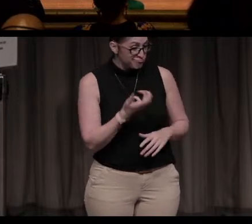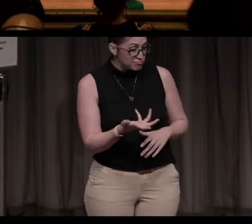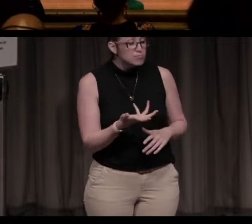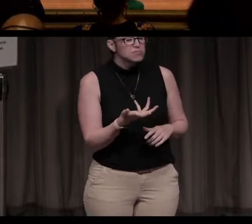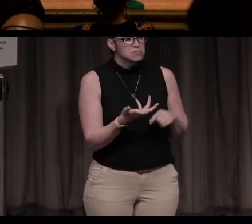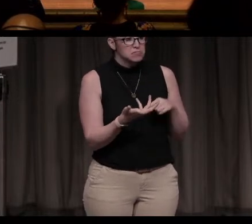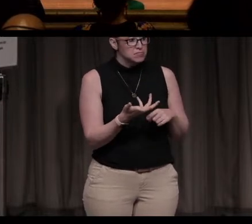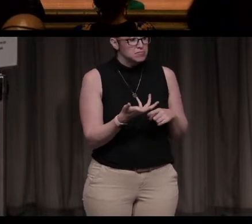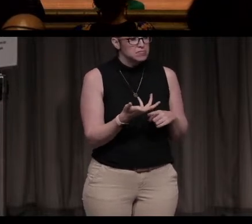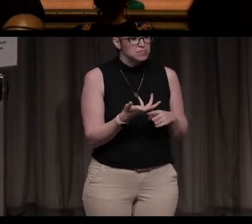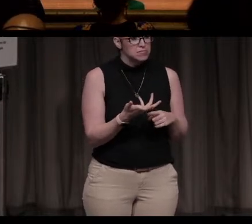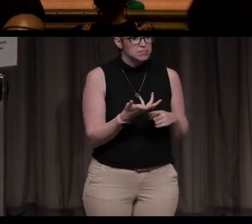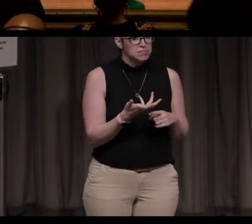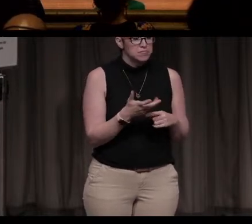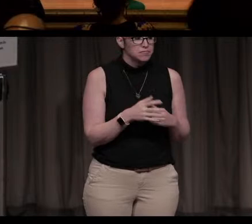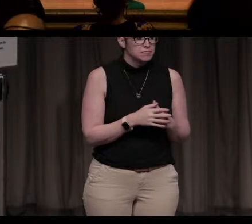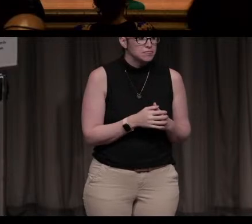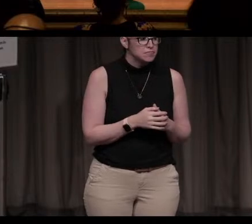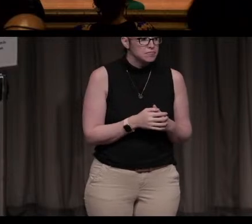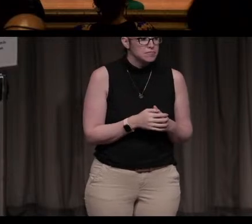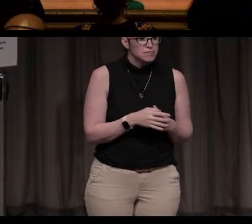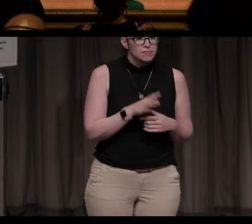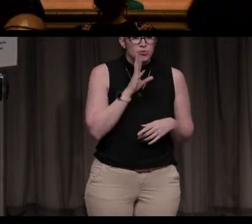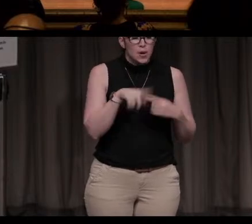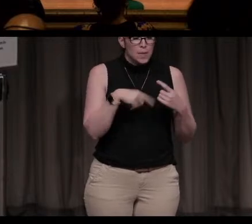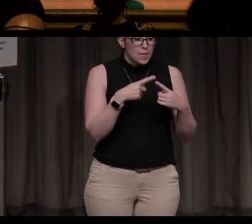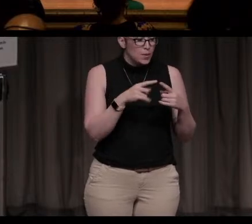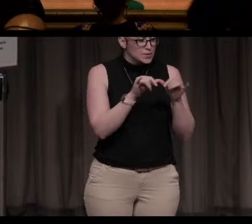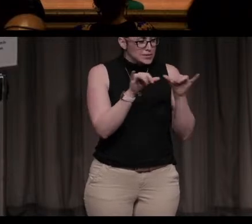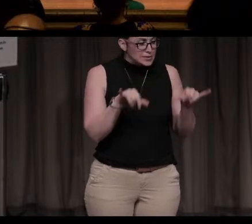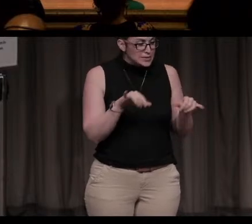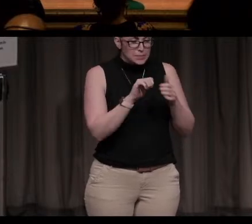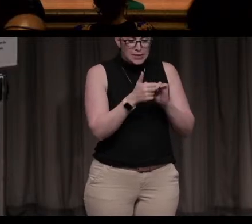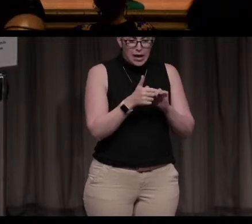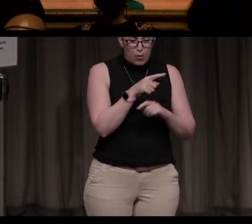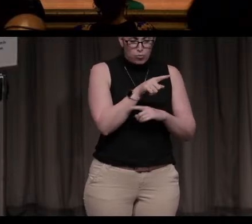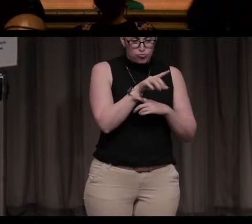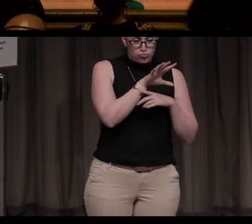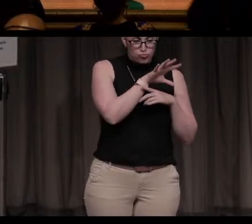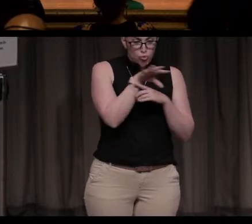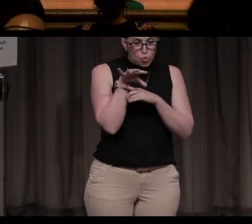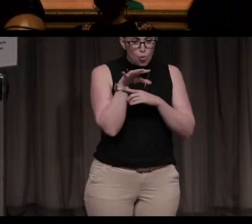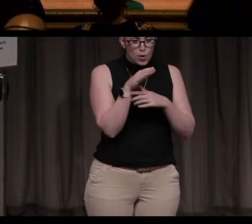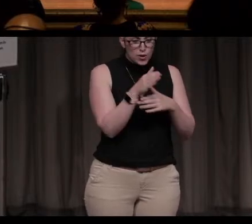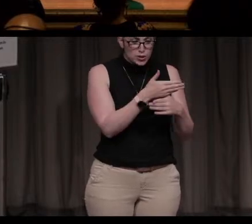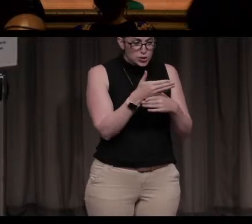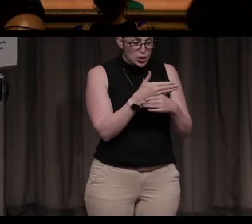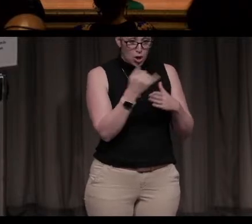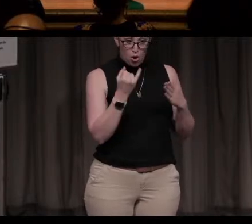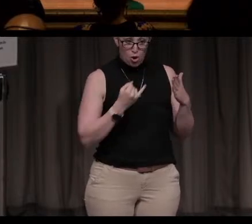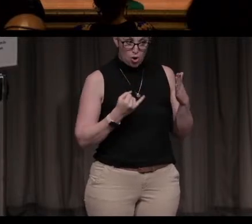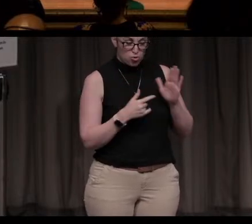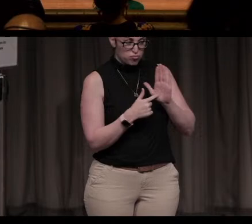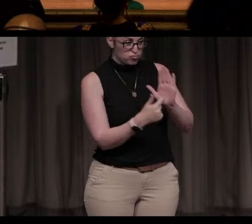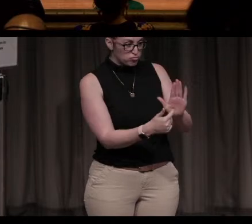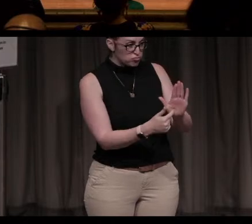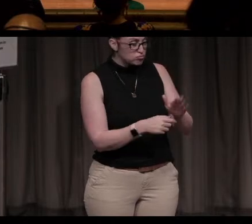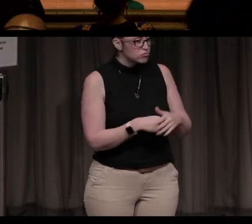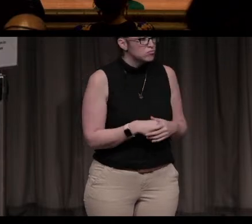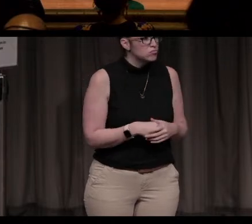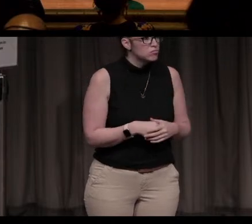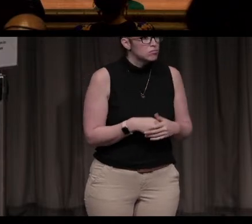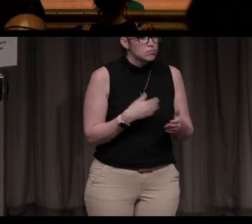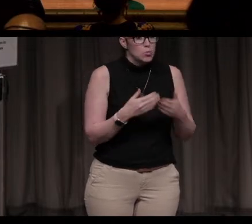regarding knowledge systems and how it gets recorded and shared, whether it's in the academy, or whether it's